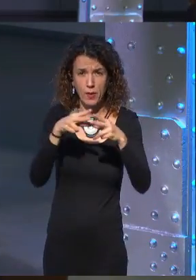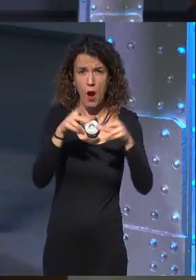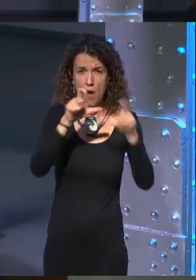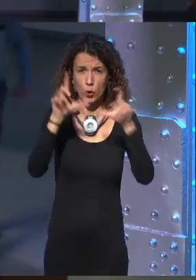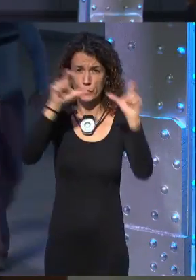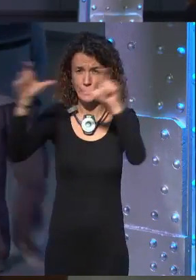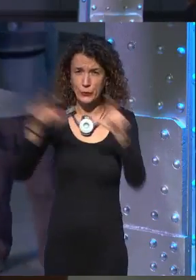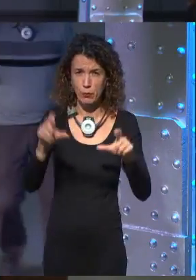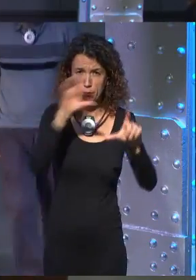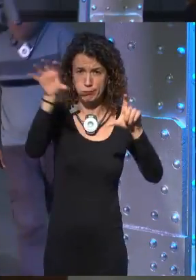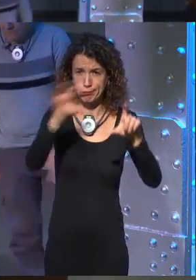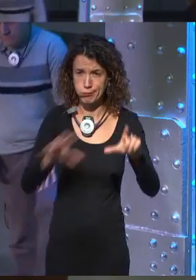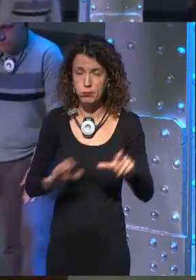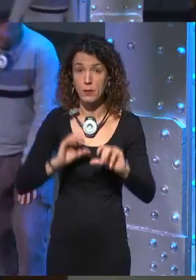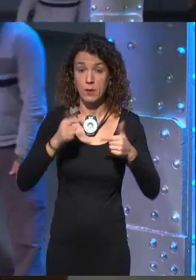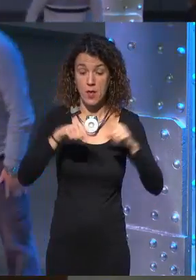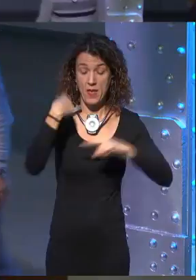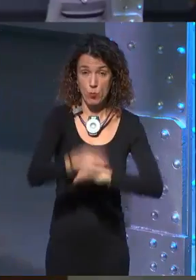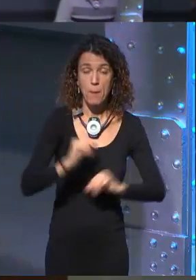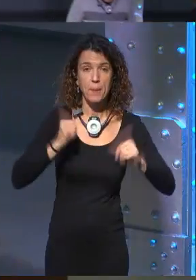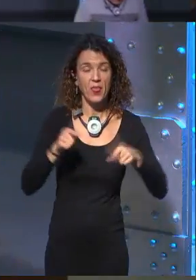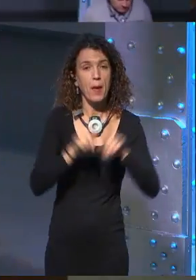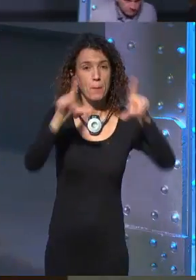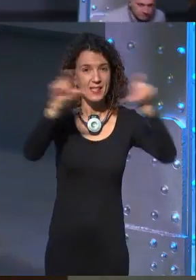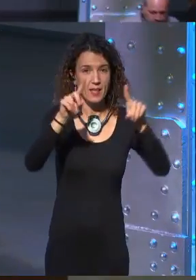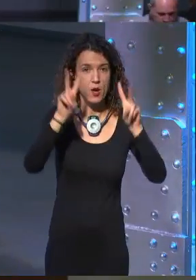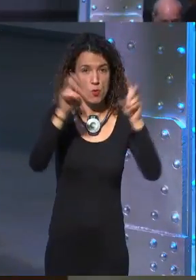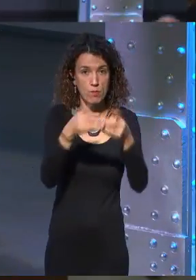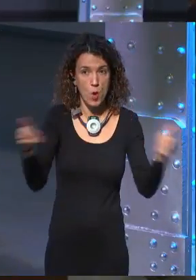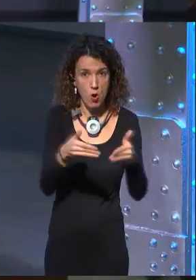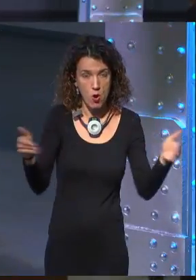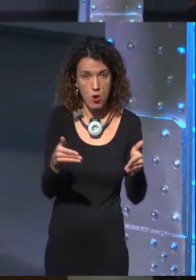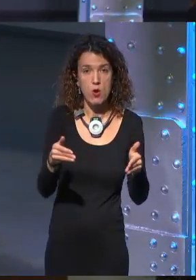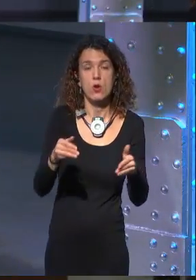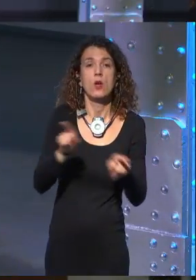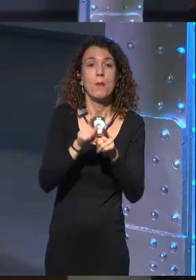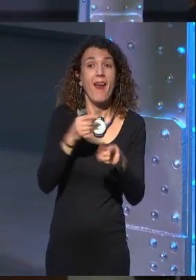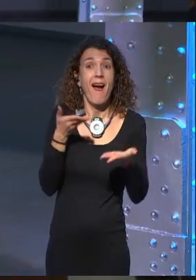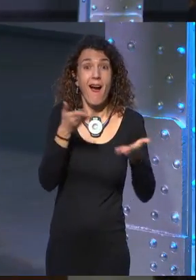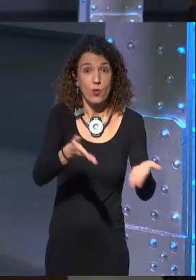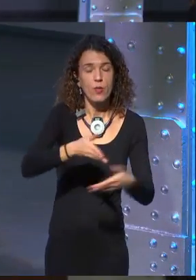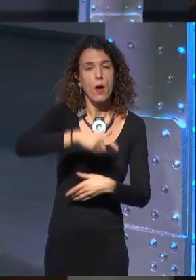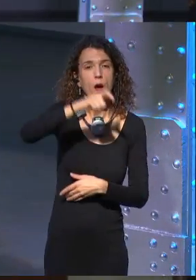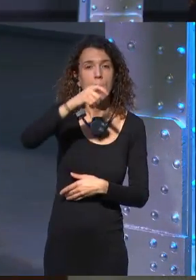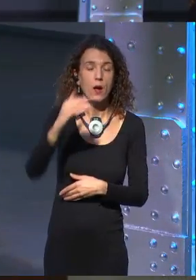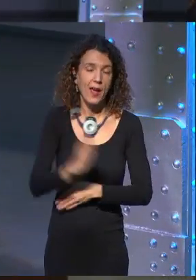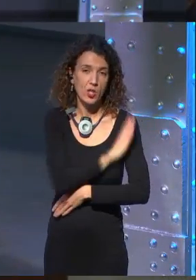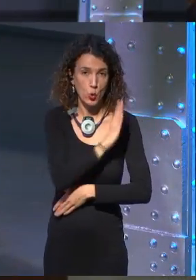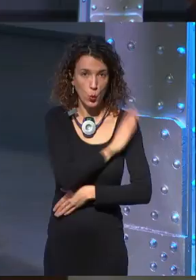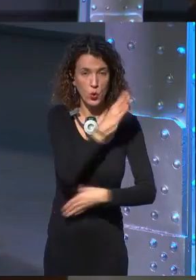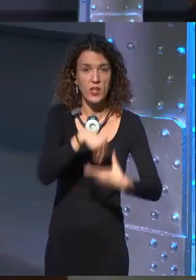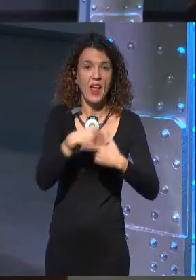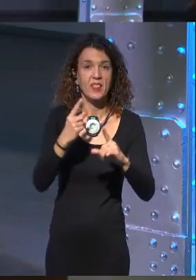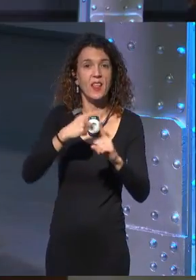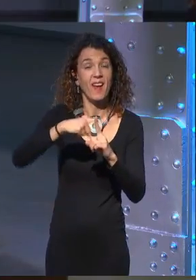Left that company, started a new startup called U-Turn. We help college students ascend into the workplace through internships